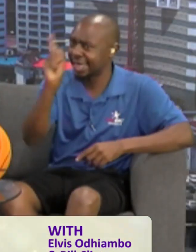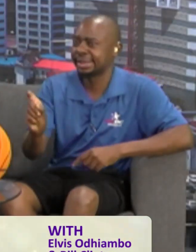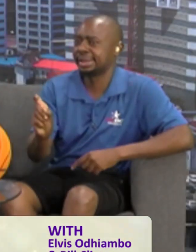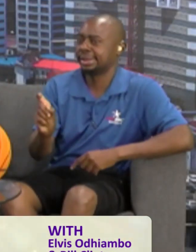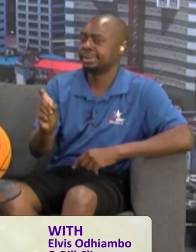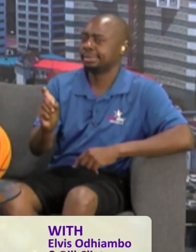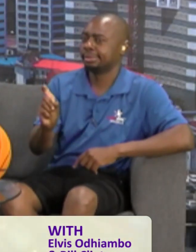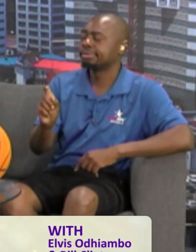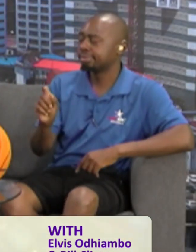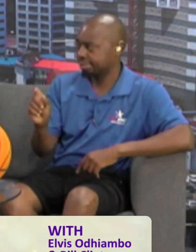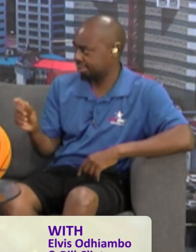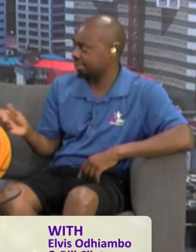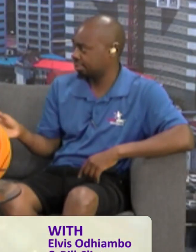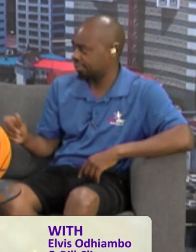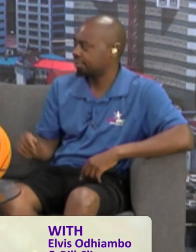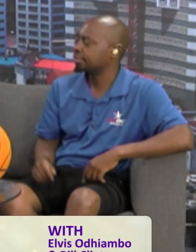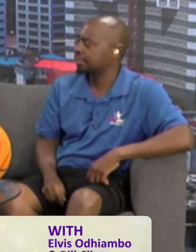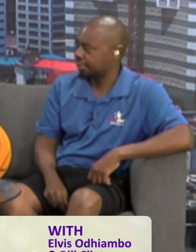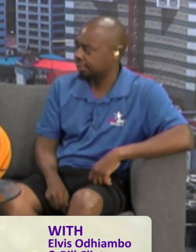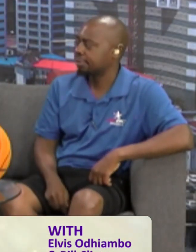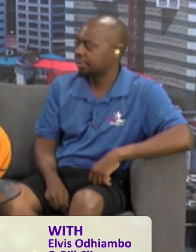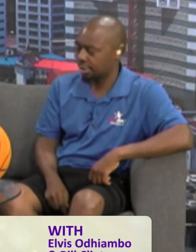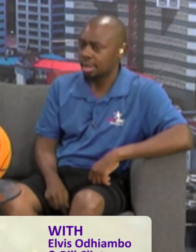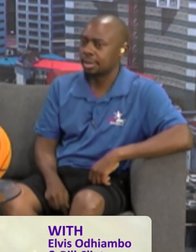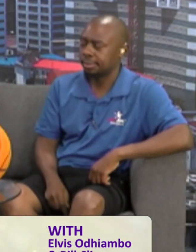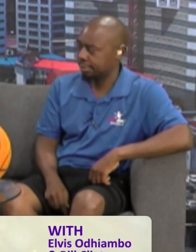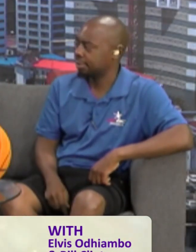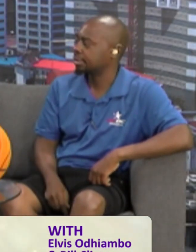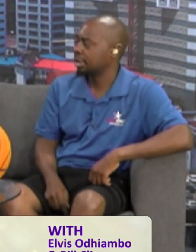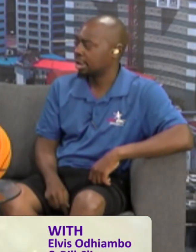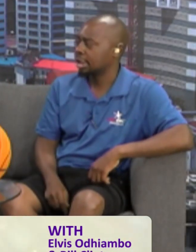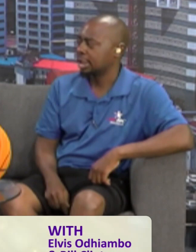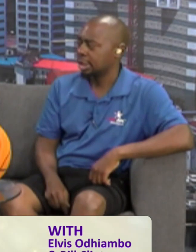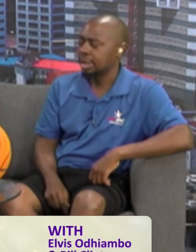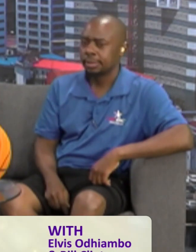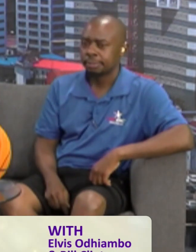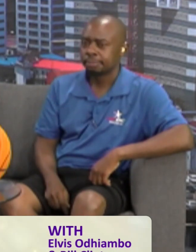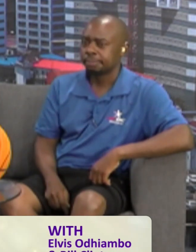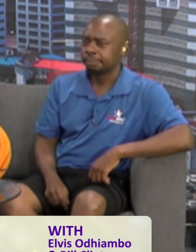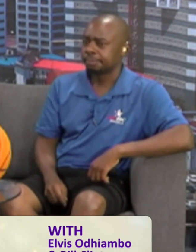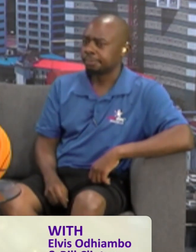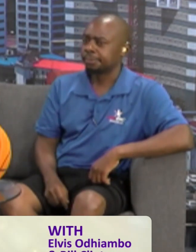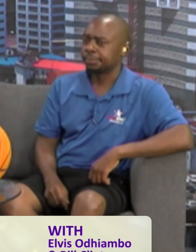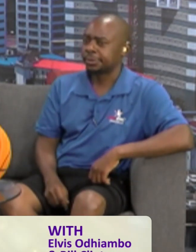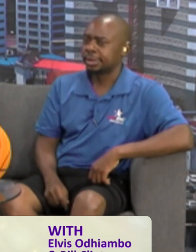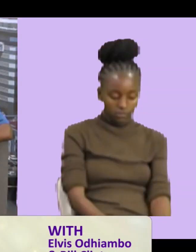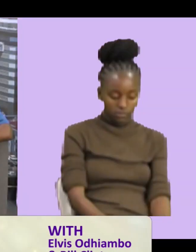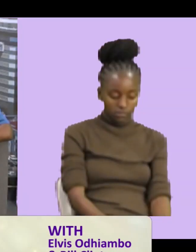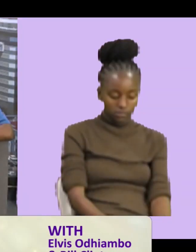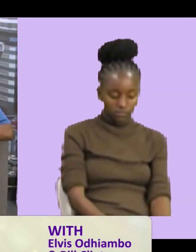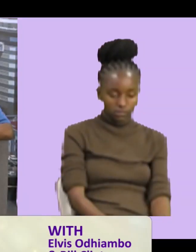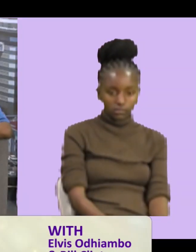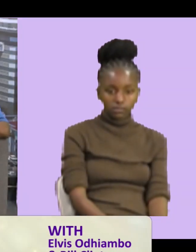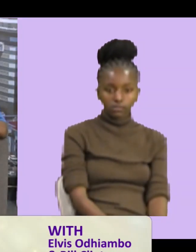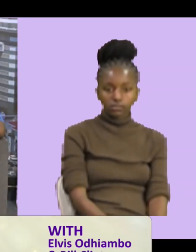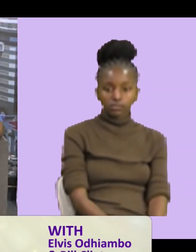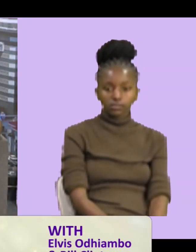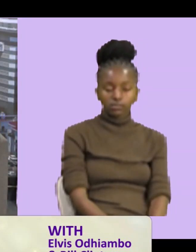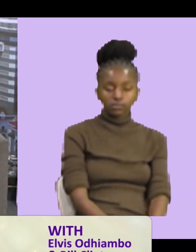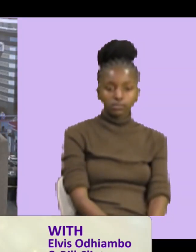Newcastle, this is going to be a very big test for them against Newcastle. Do you think they will win? Who will win between the two